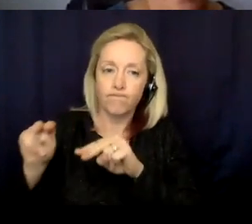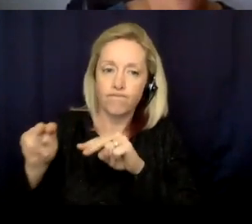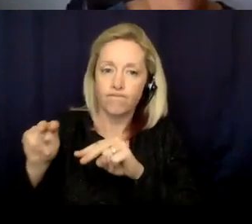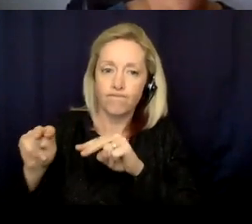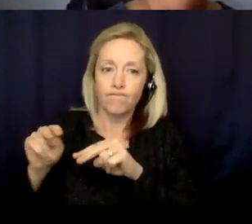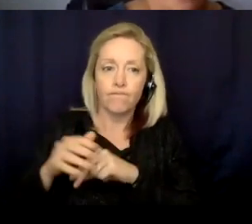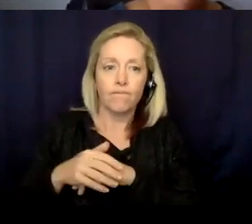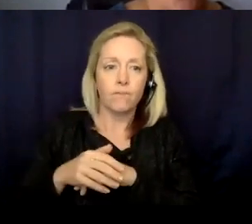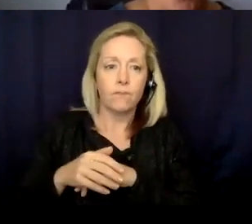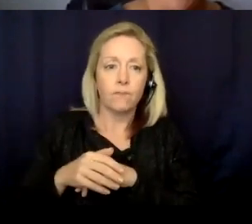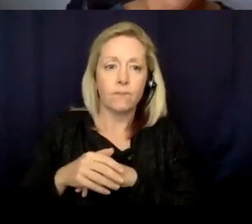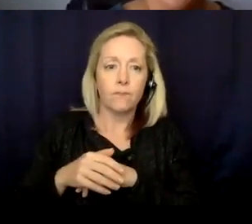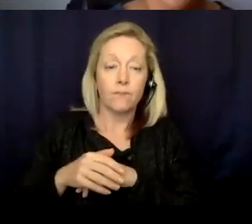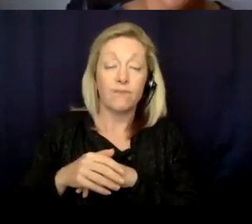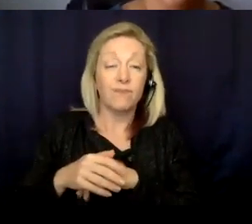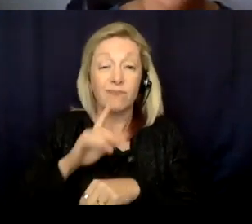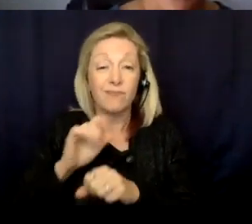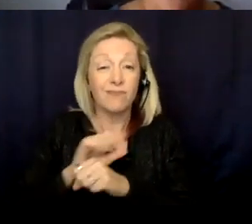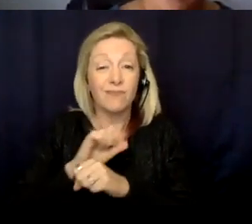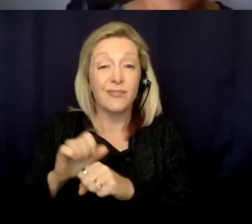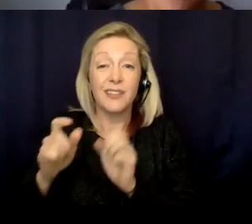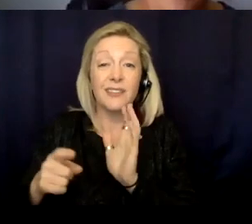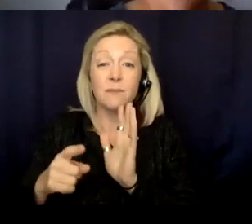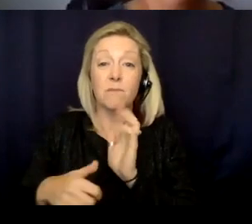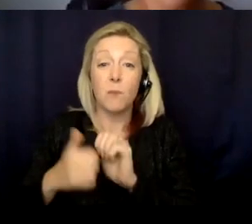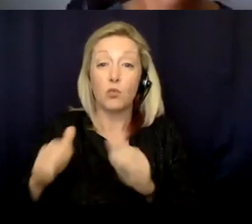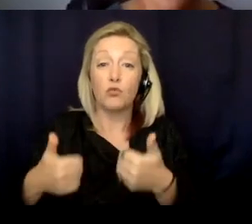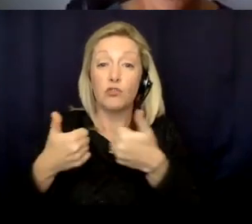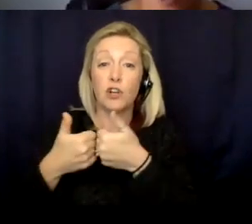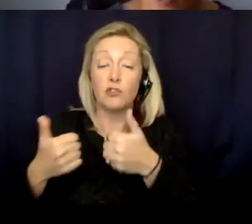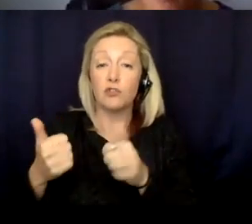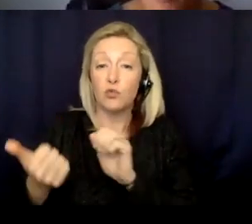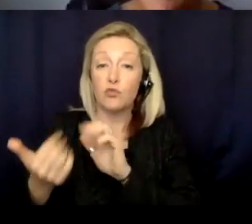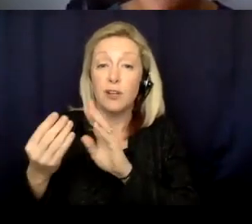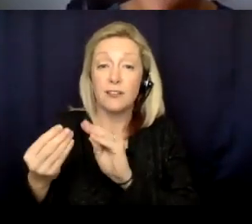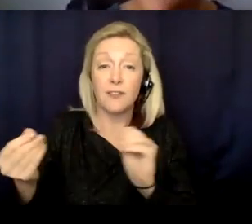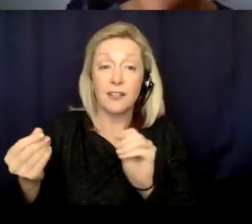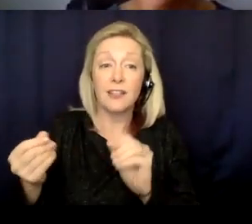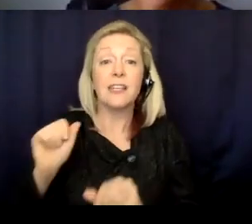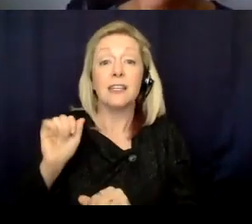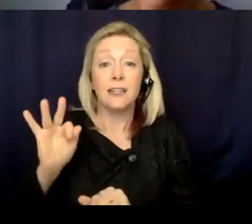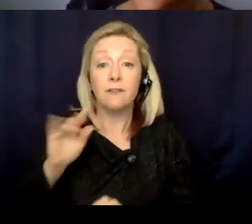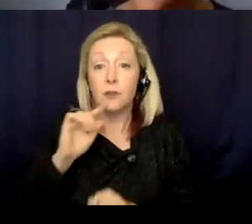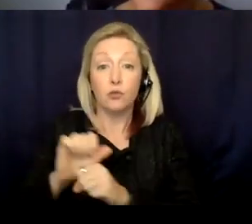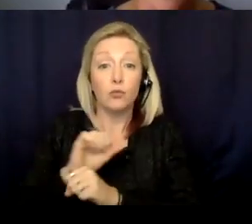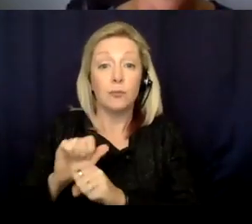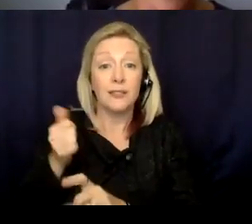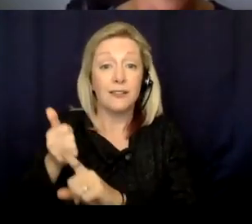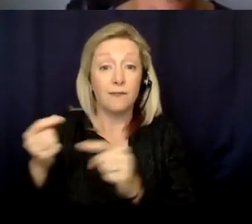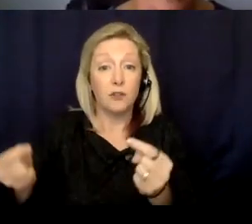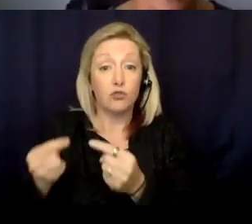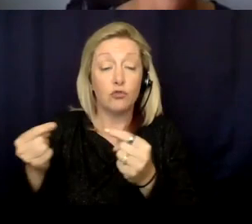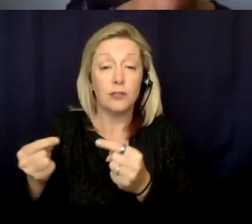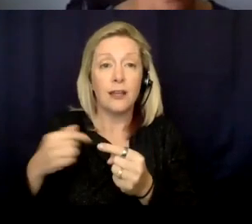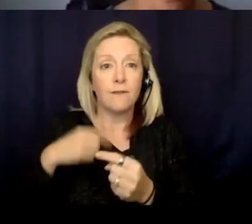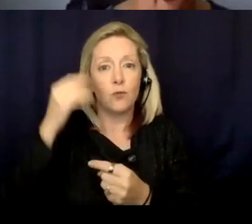and they're sometimes the hardest to address. If they are self-injurious, you really need to think about